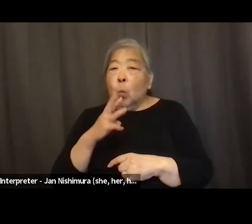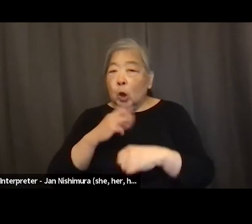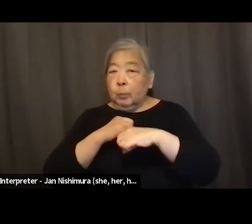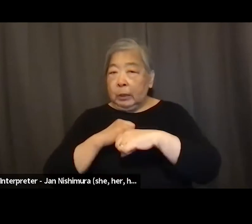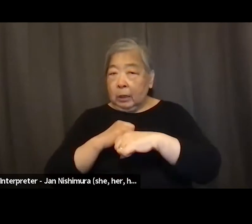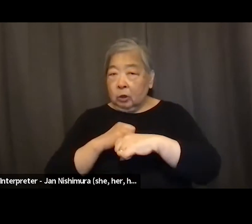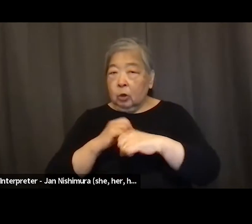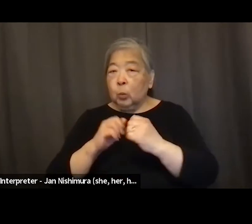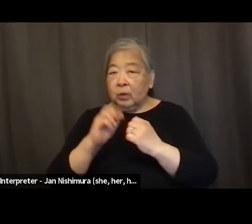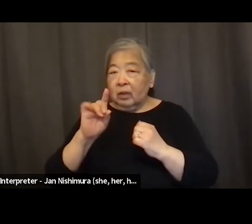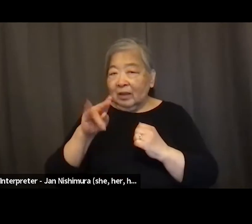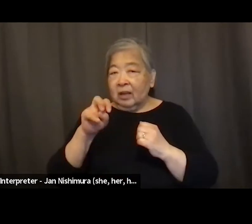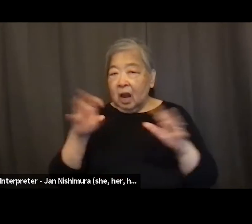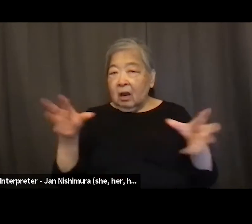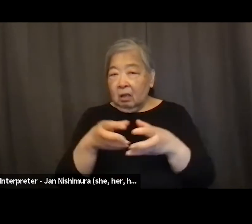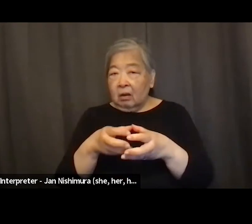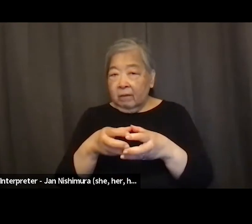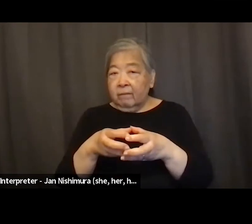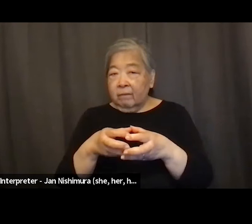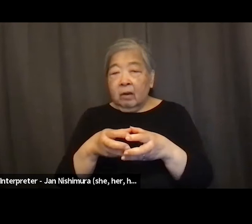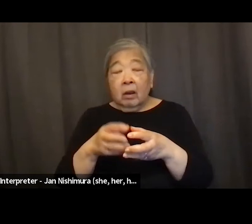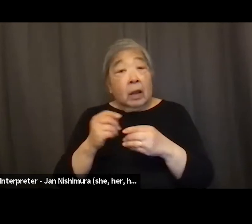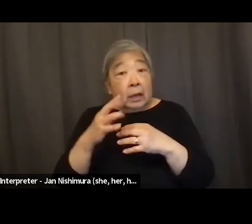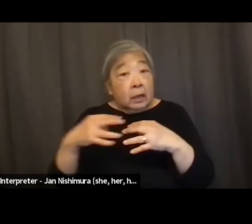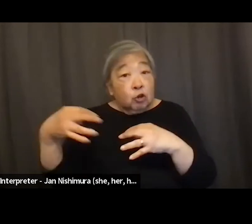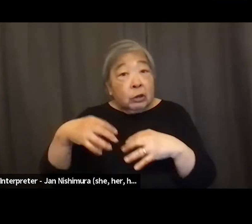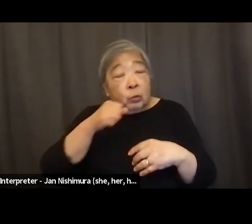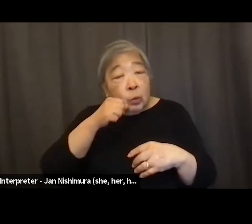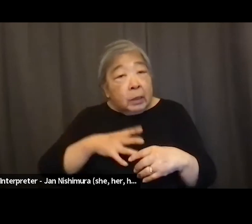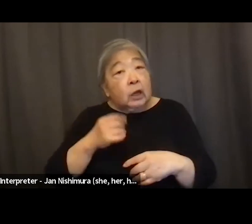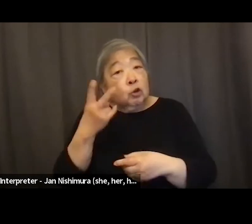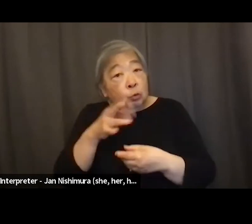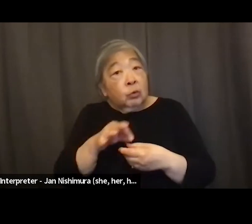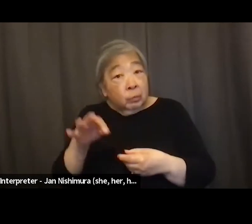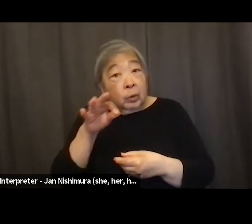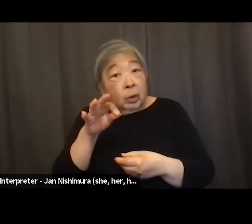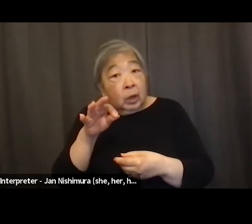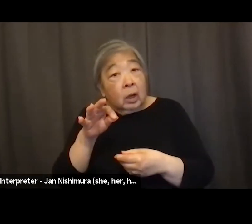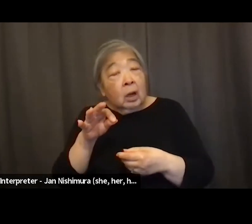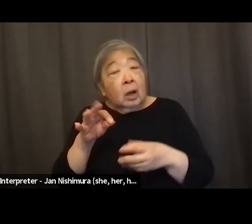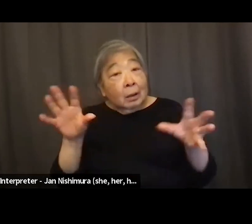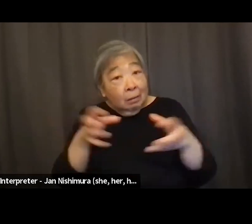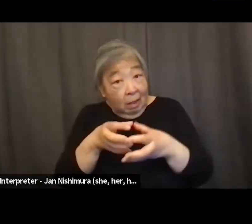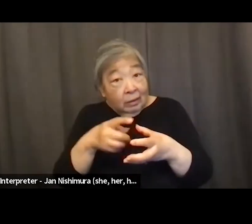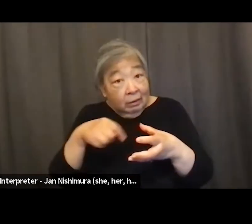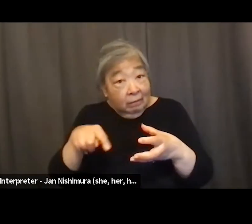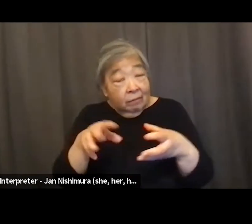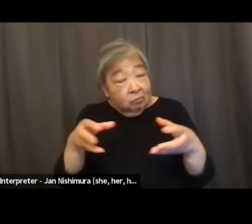Danu Collective, and an Indigenous women and Two-Spirit collective that